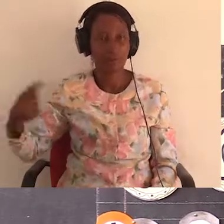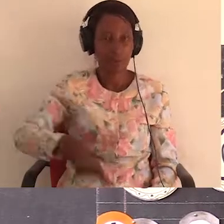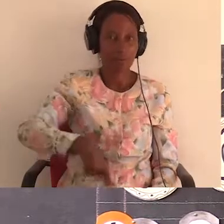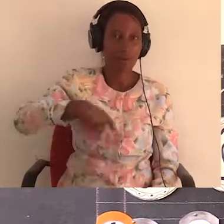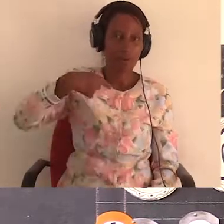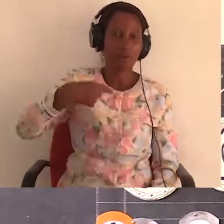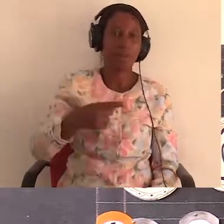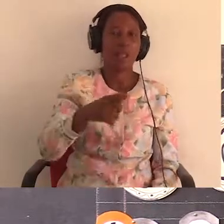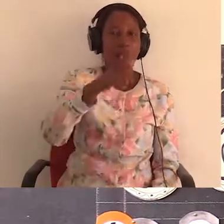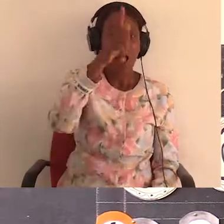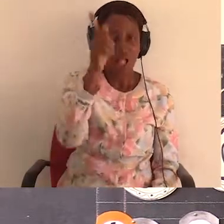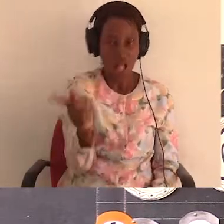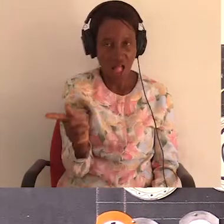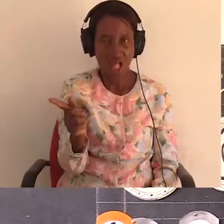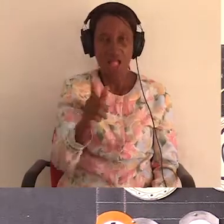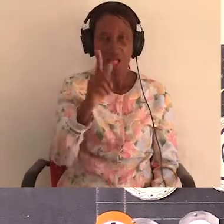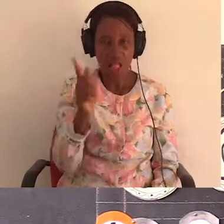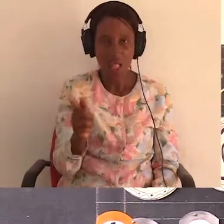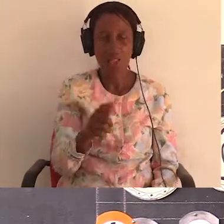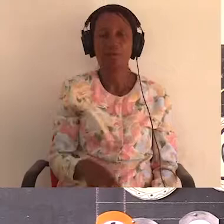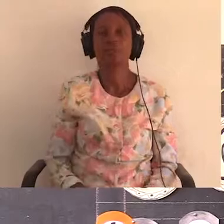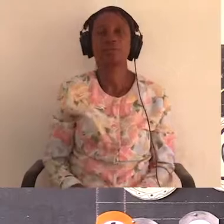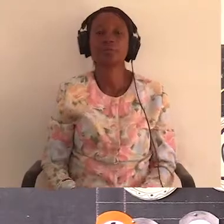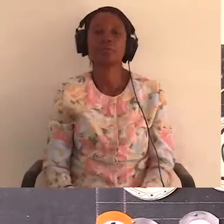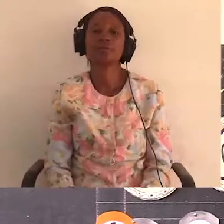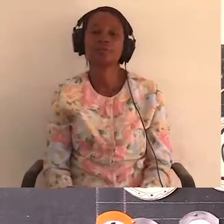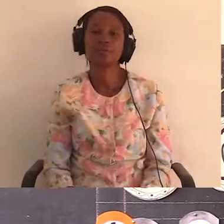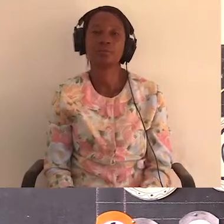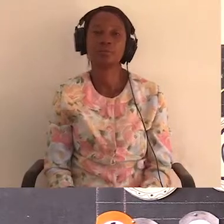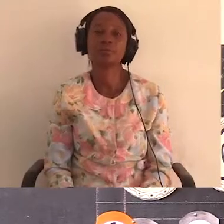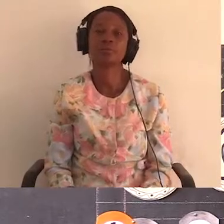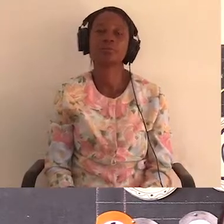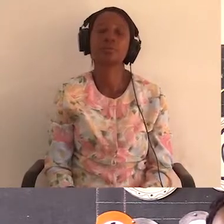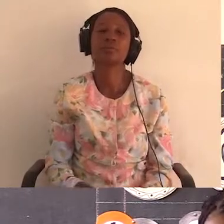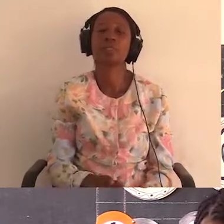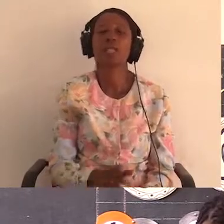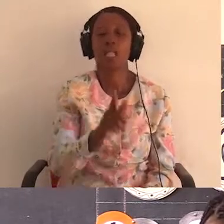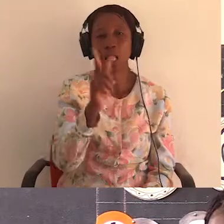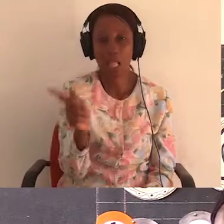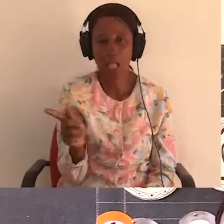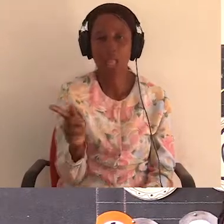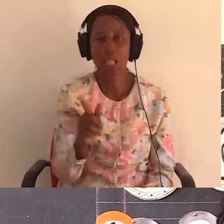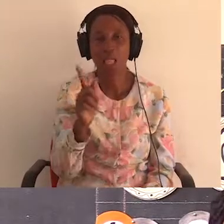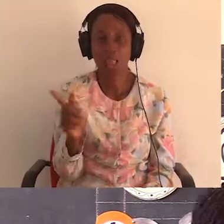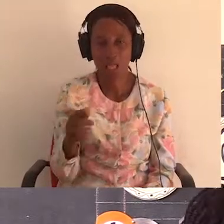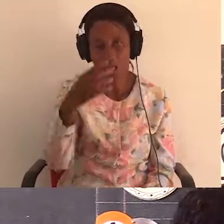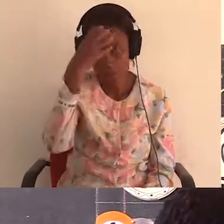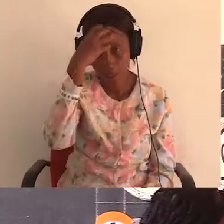G. That is the initial sound. That is the first sound you're hearing in the word goat.